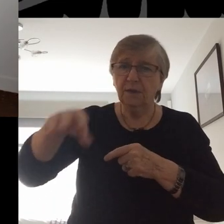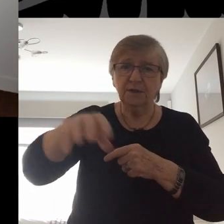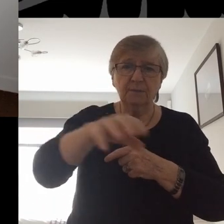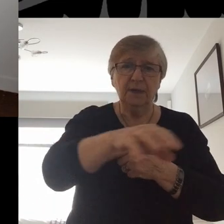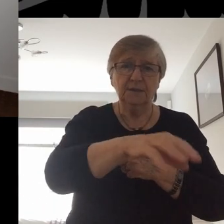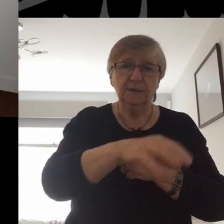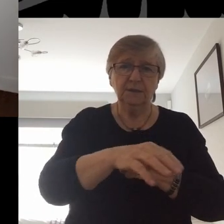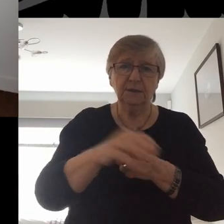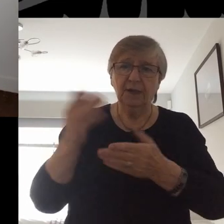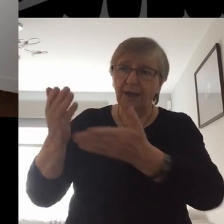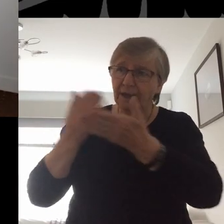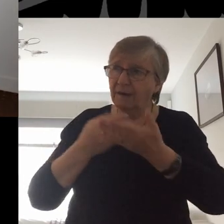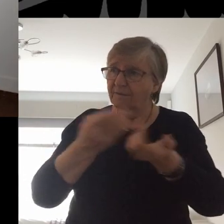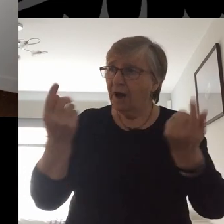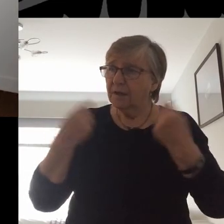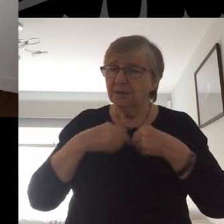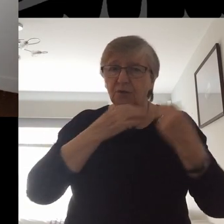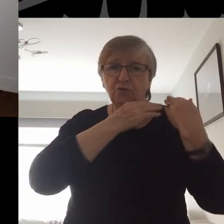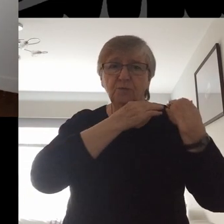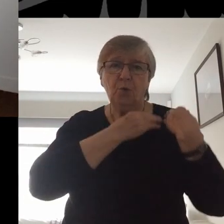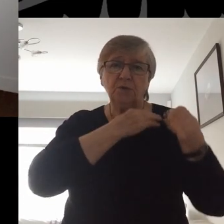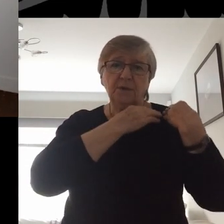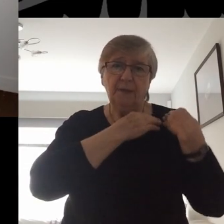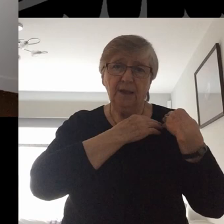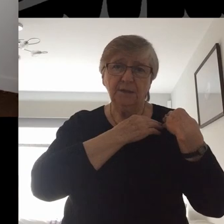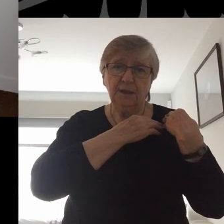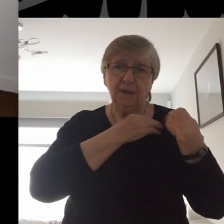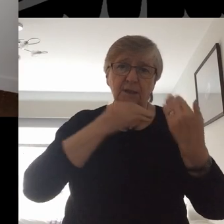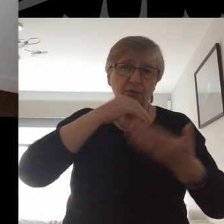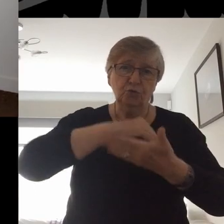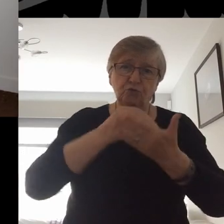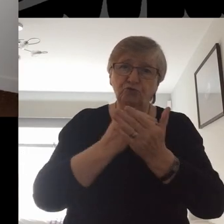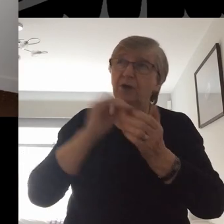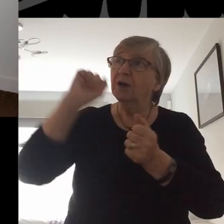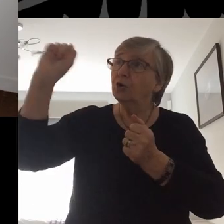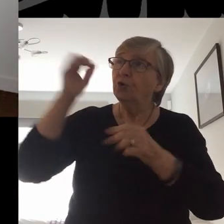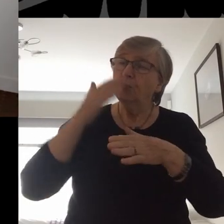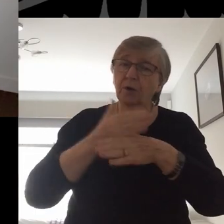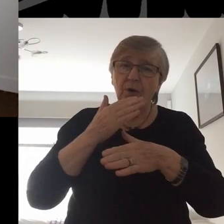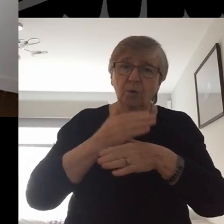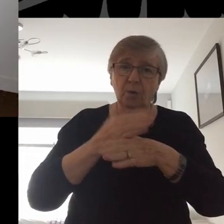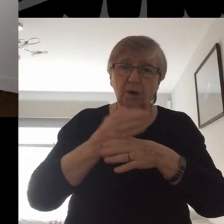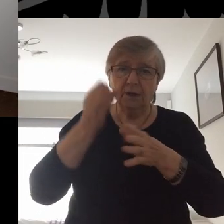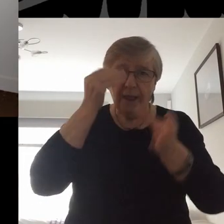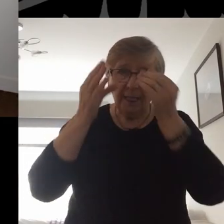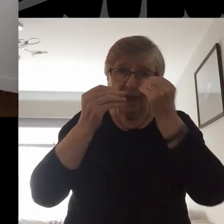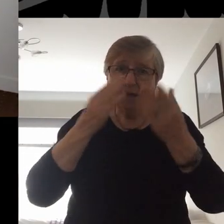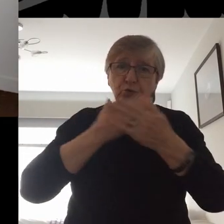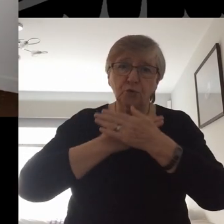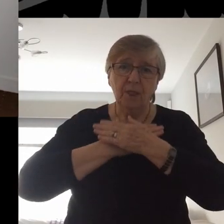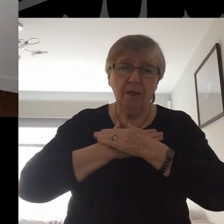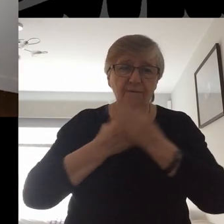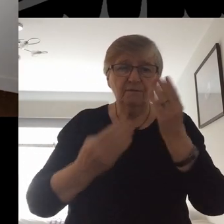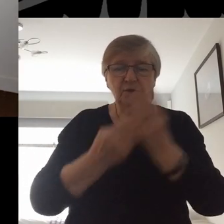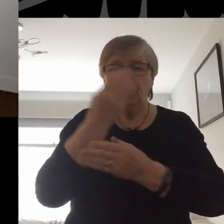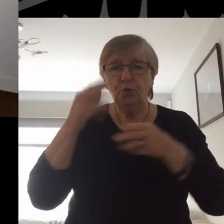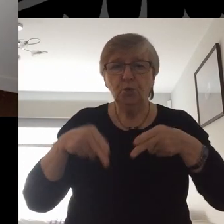And may you give us the responsibility to be part of that, learning to love in new ways